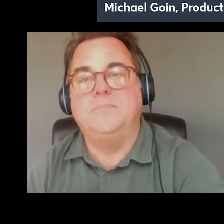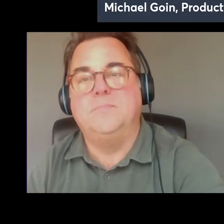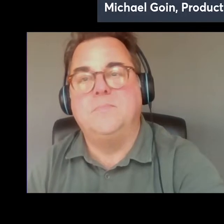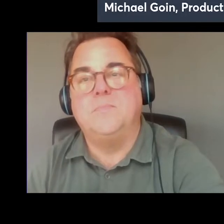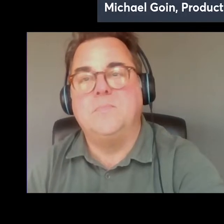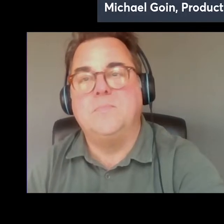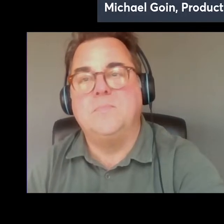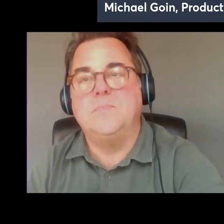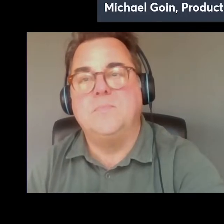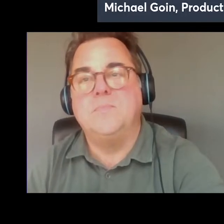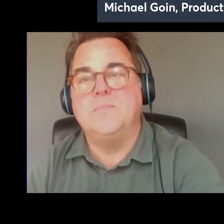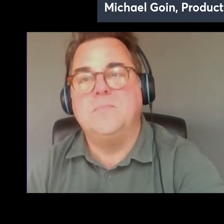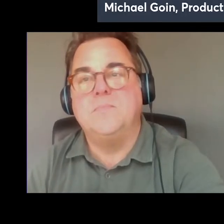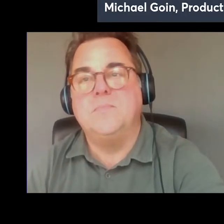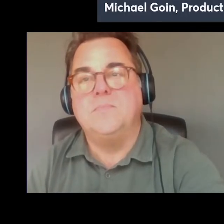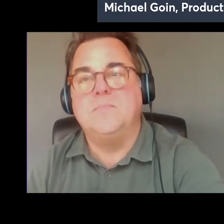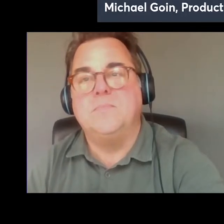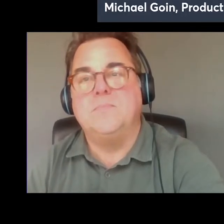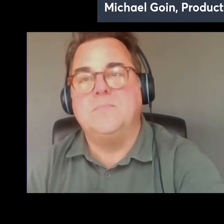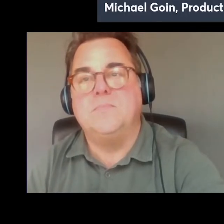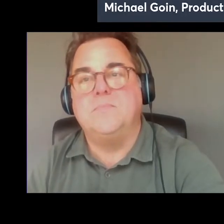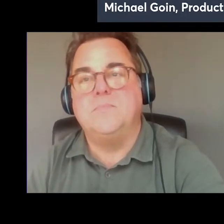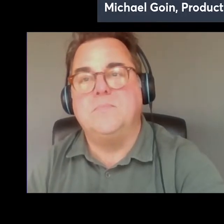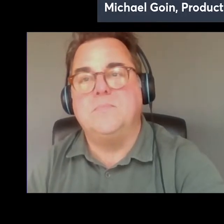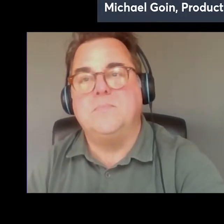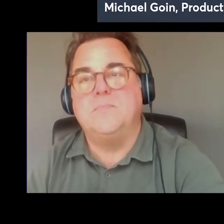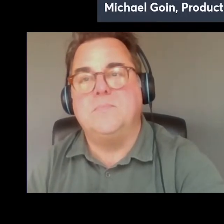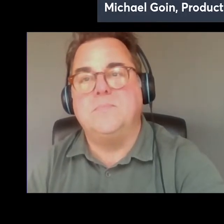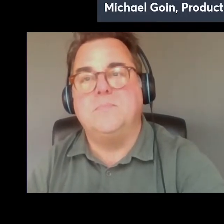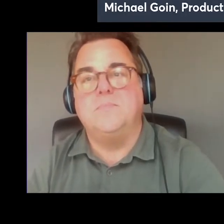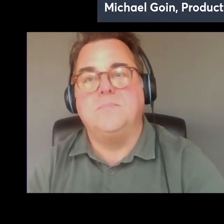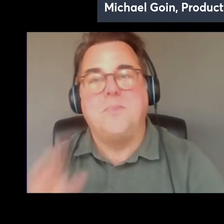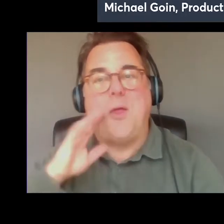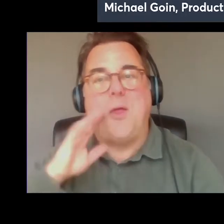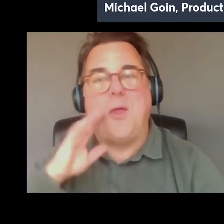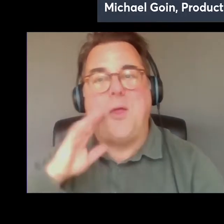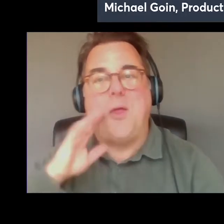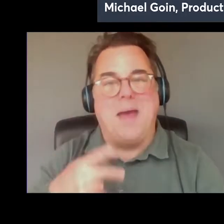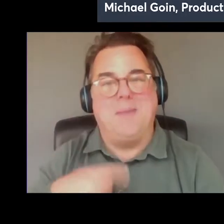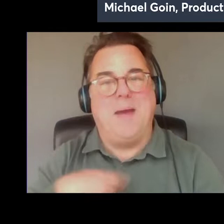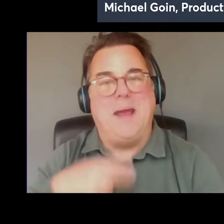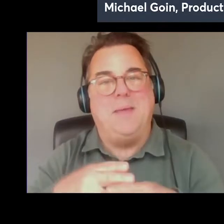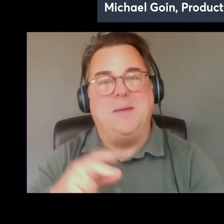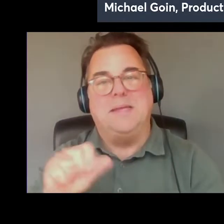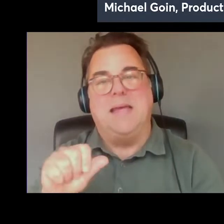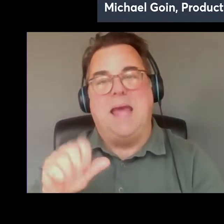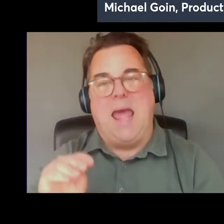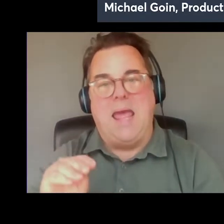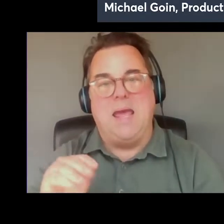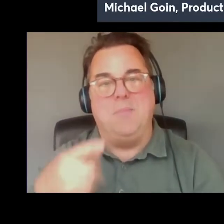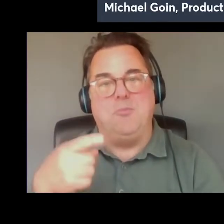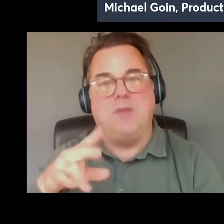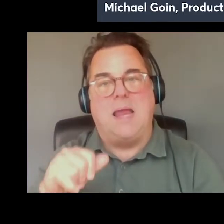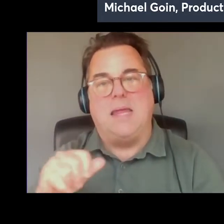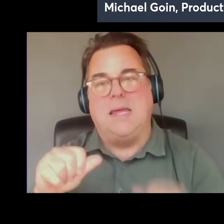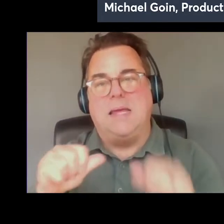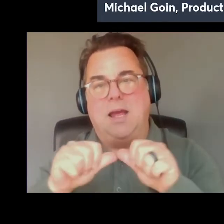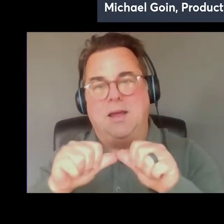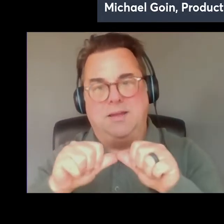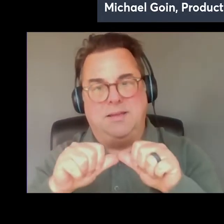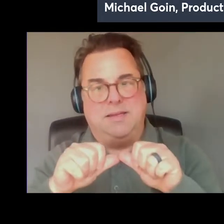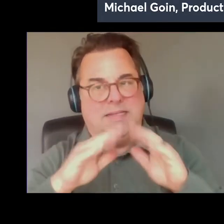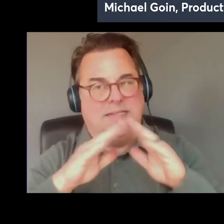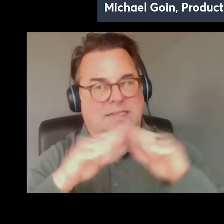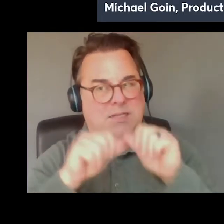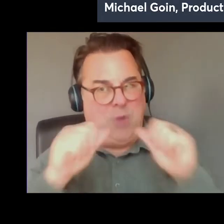on air where we bring you the tech content that you crave. I'm AM Grabelny, solution architect here at AWS and one of the AWS